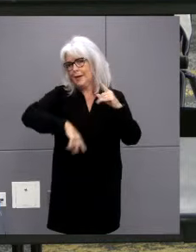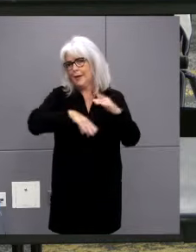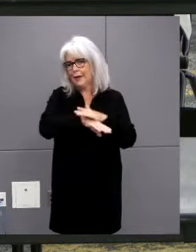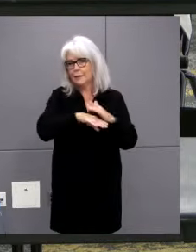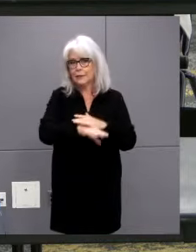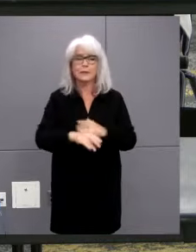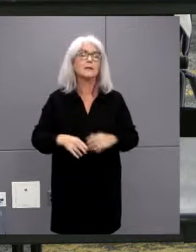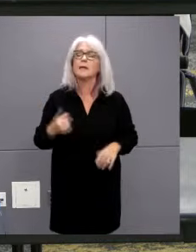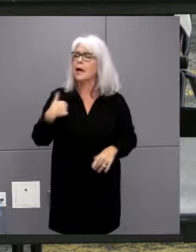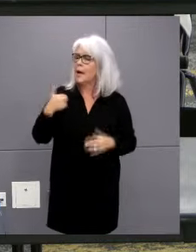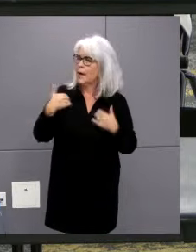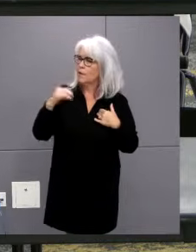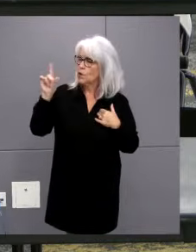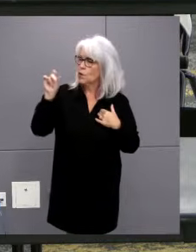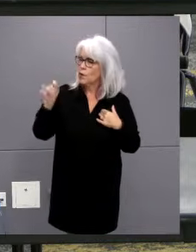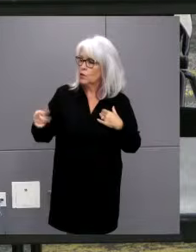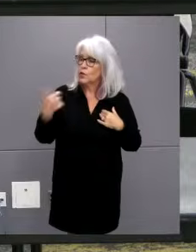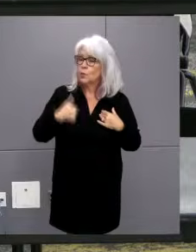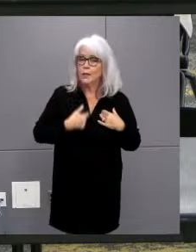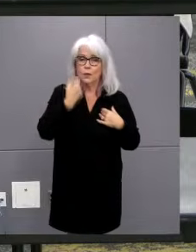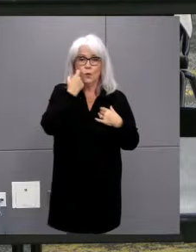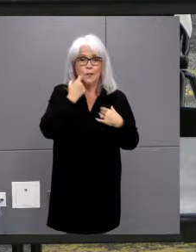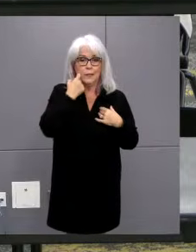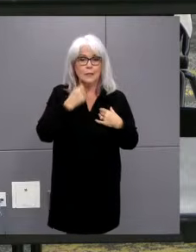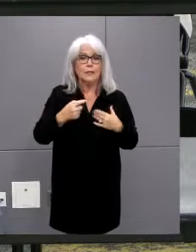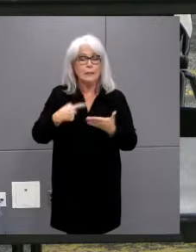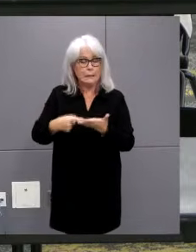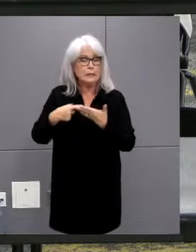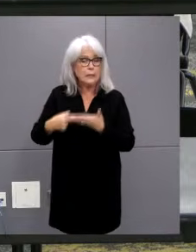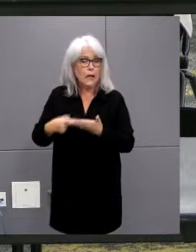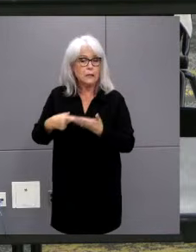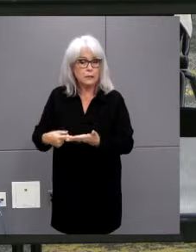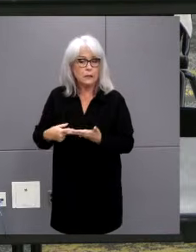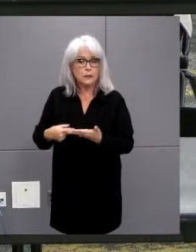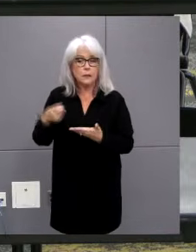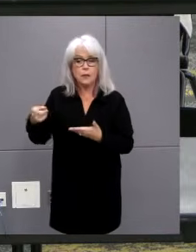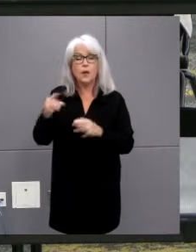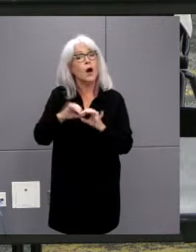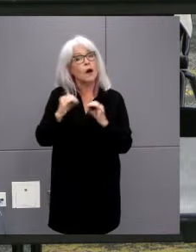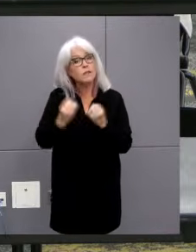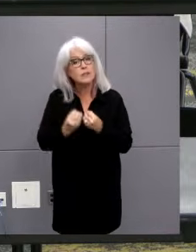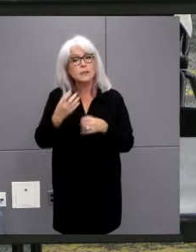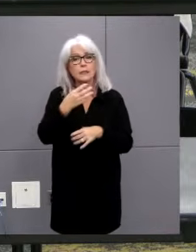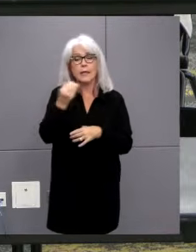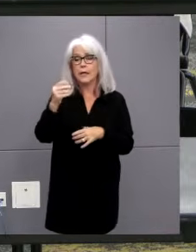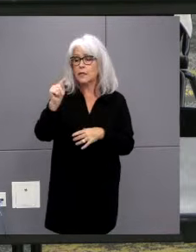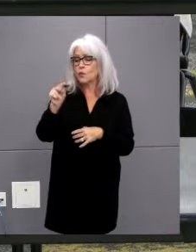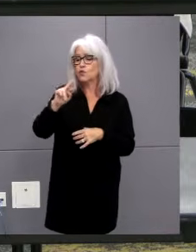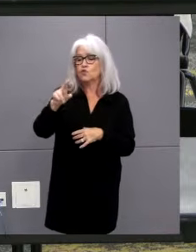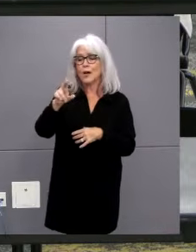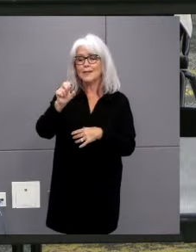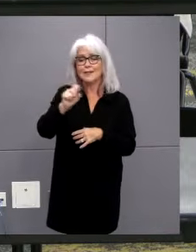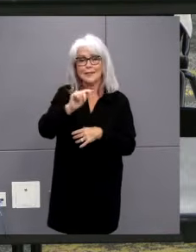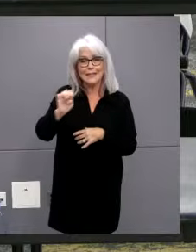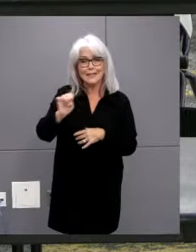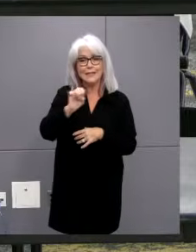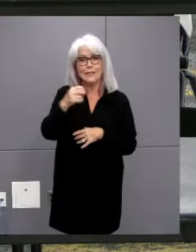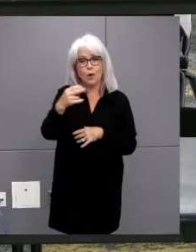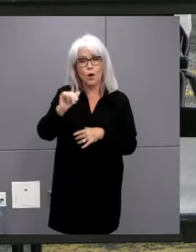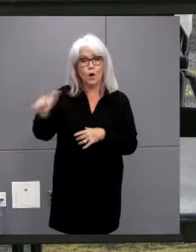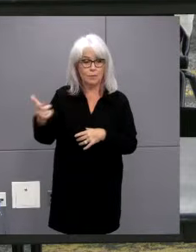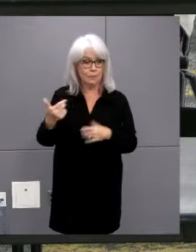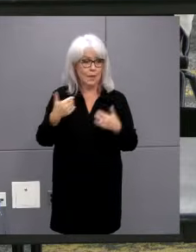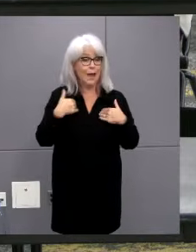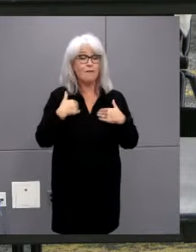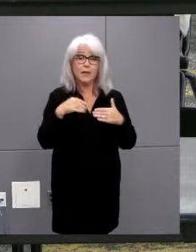have a question. We recently just talked about the offices in the trustee hall. And then, us